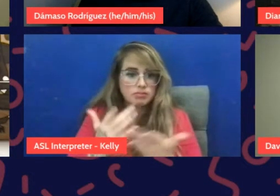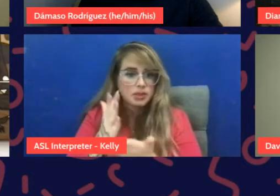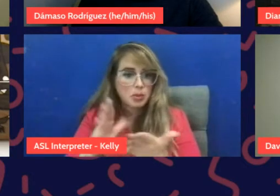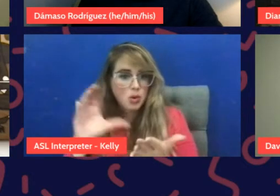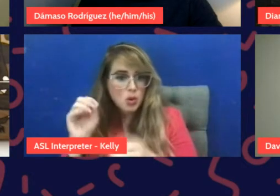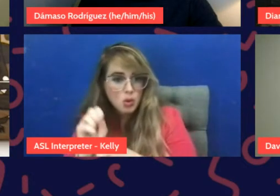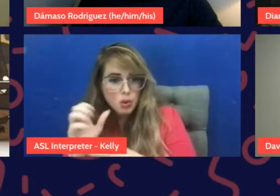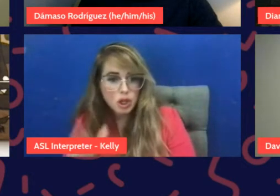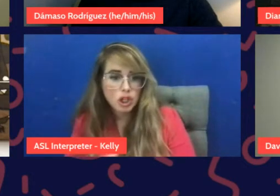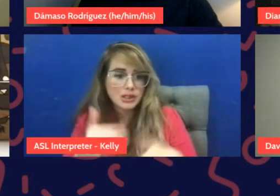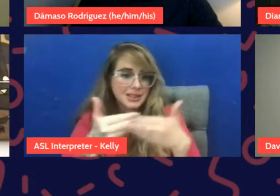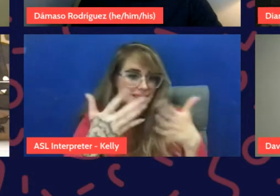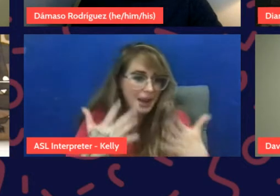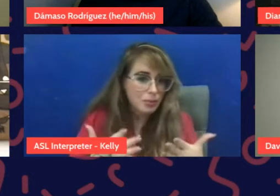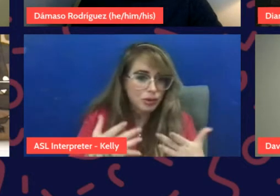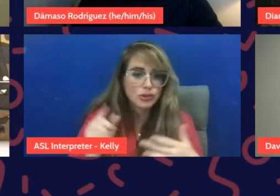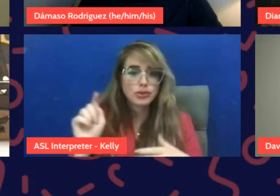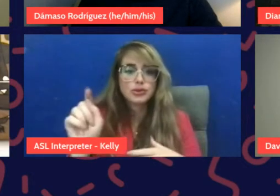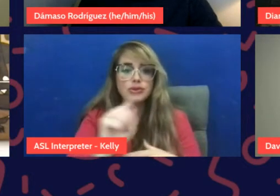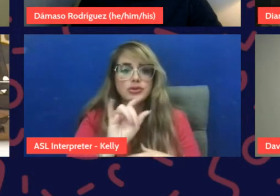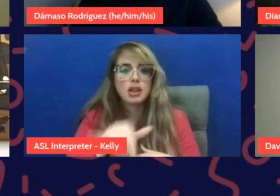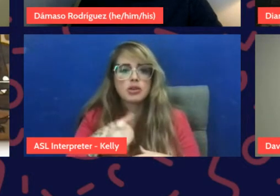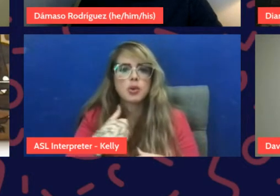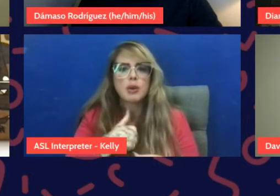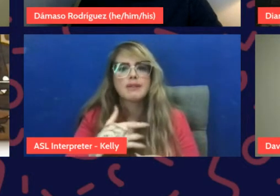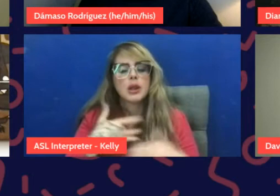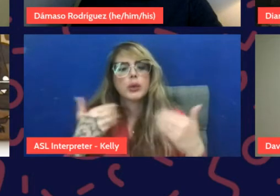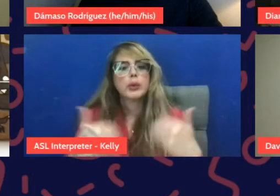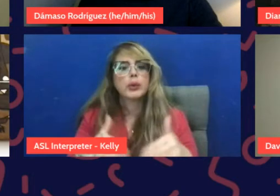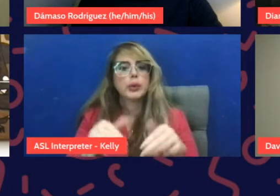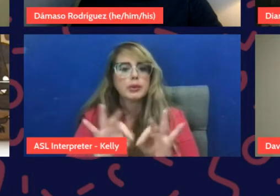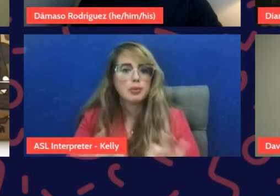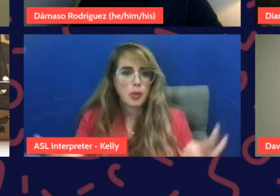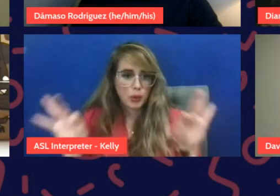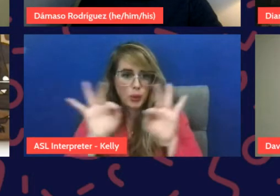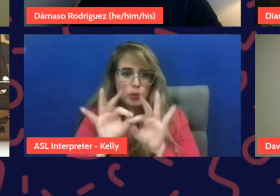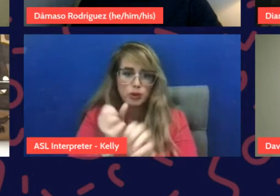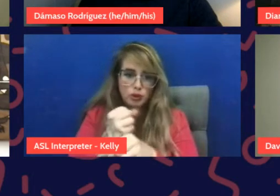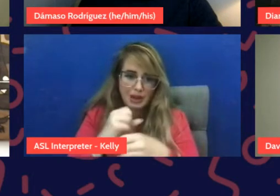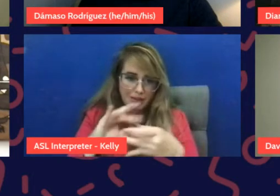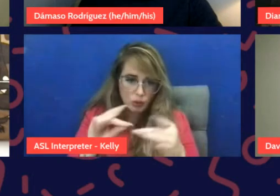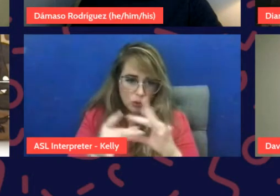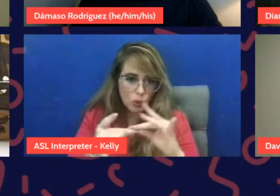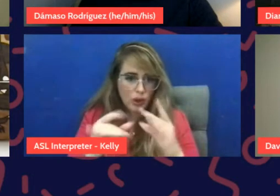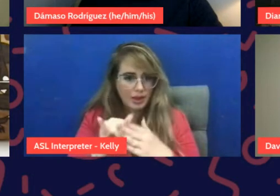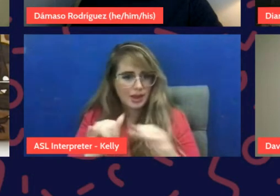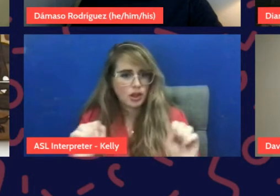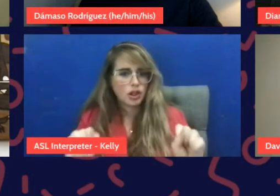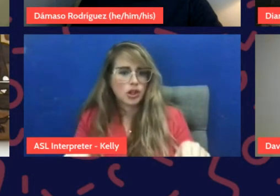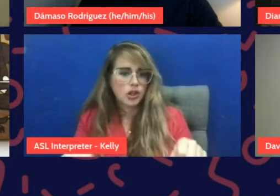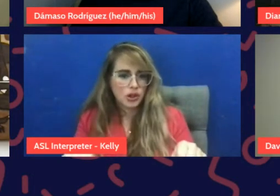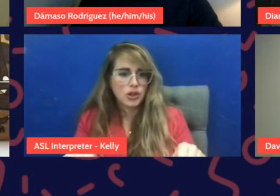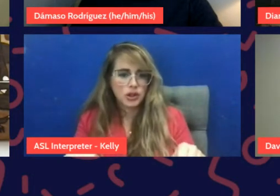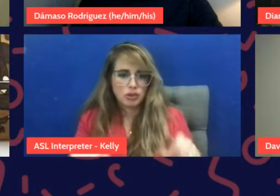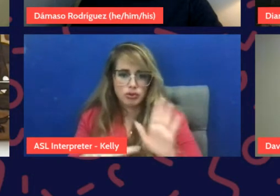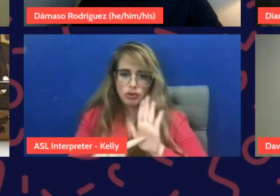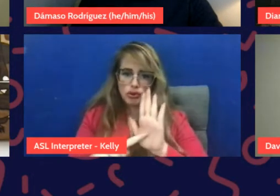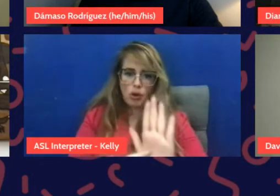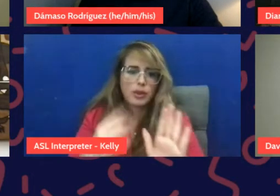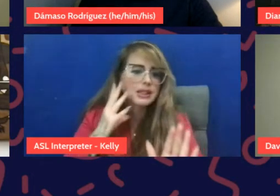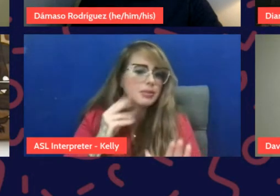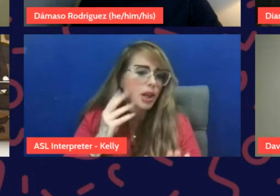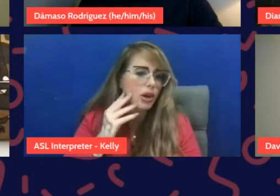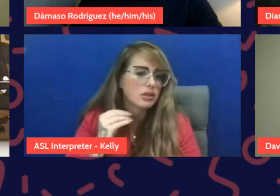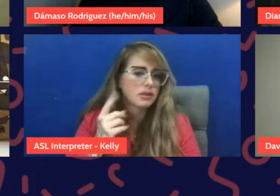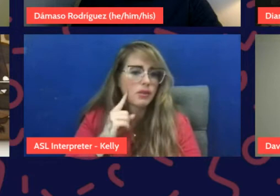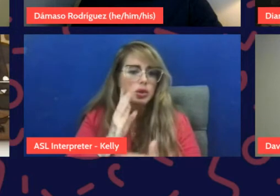co-workers and neighbors. And so we felt it was important to create a story that could reflect experiences of some